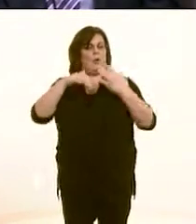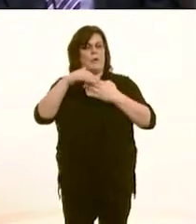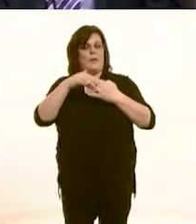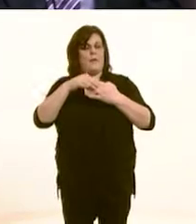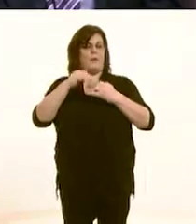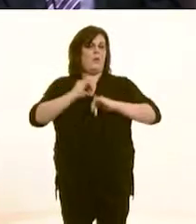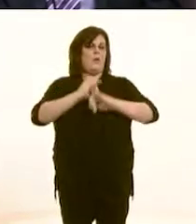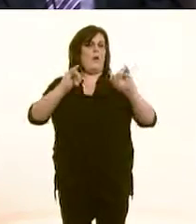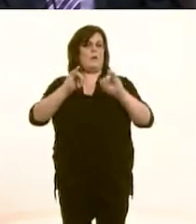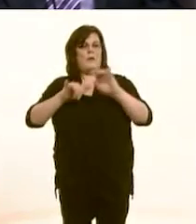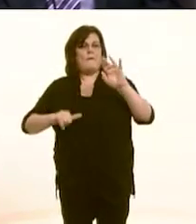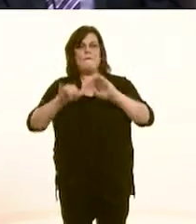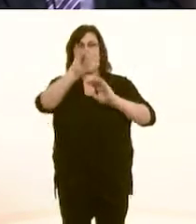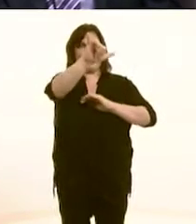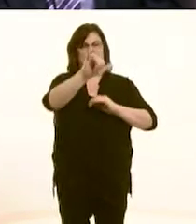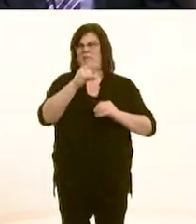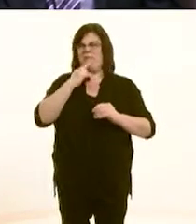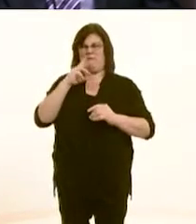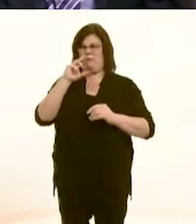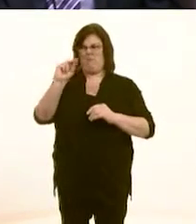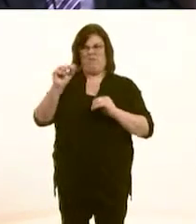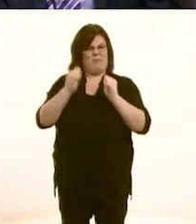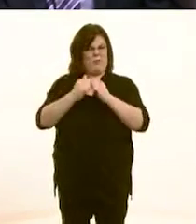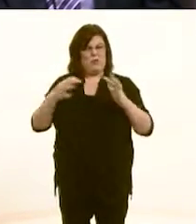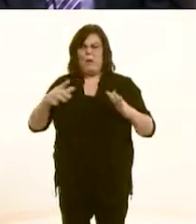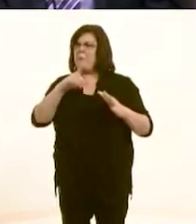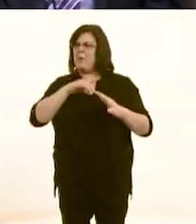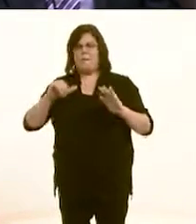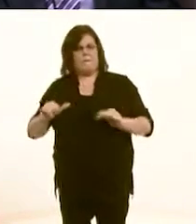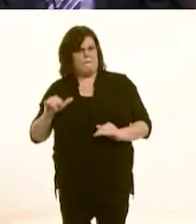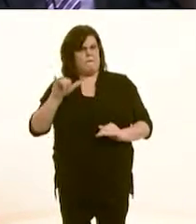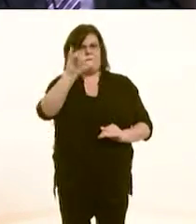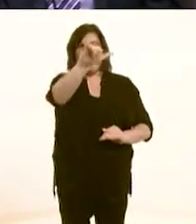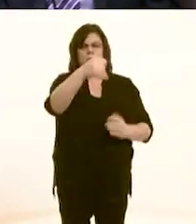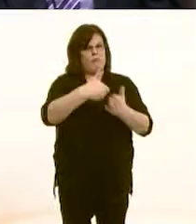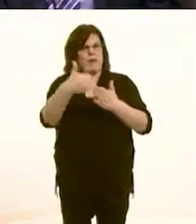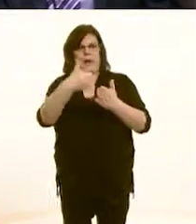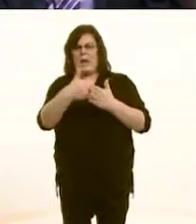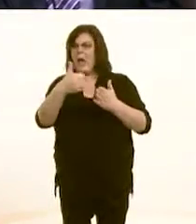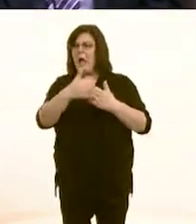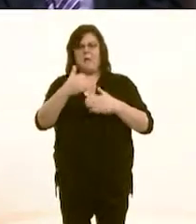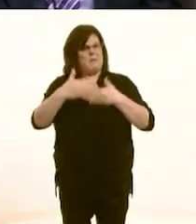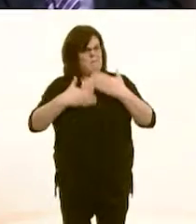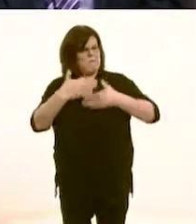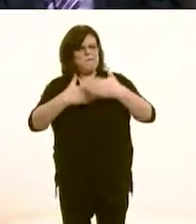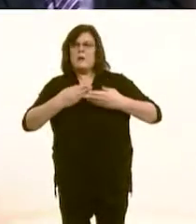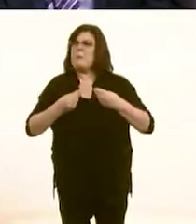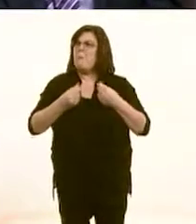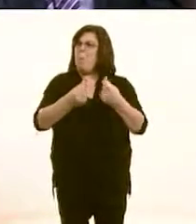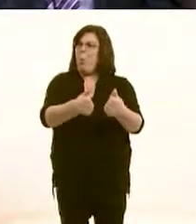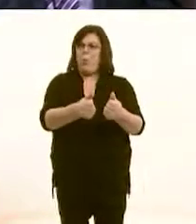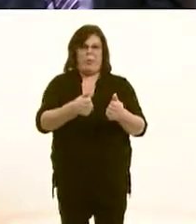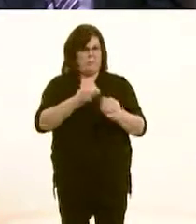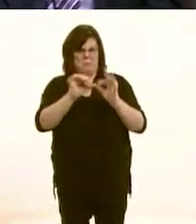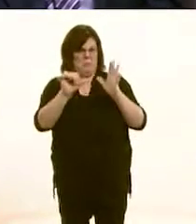The service has operated as normal as far as passengers are concerned. They've seen no difference whatsoever. It's far from chaos. Things have been running smoothly despite the